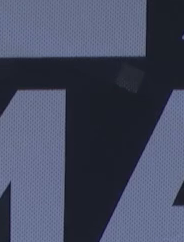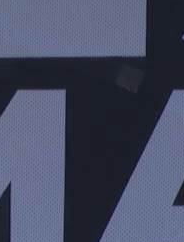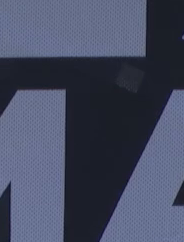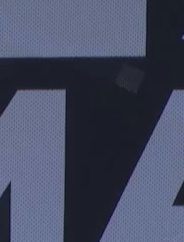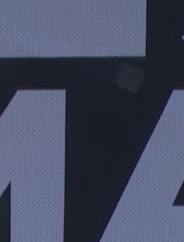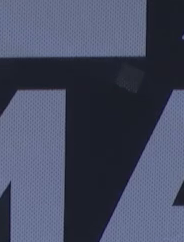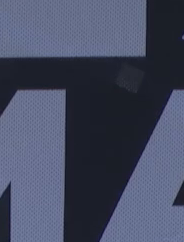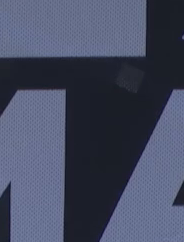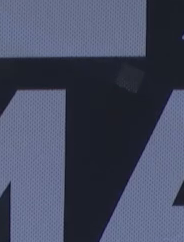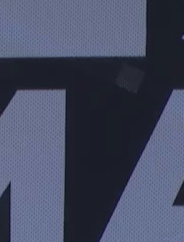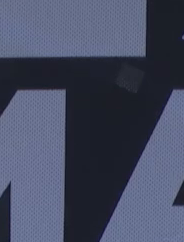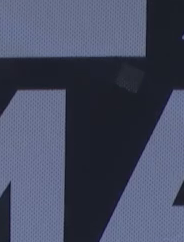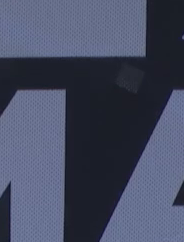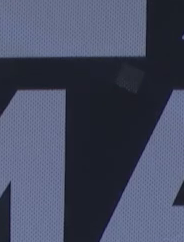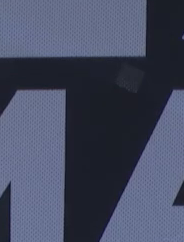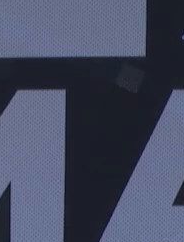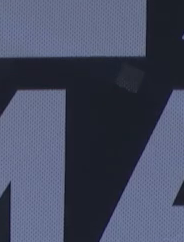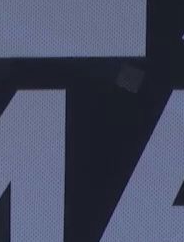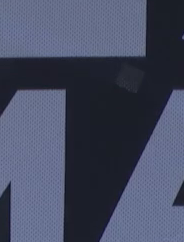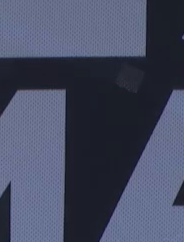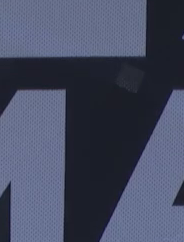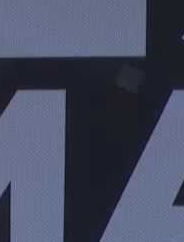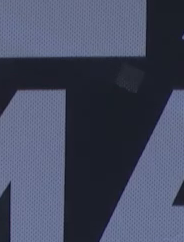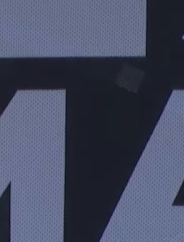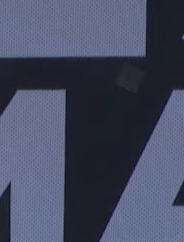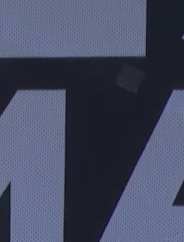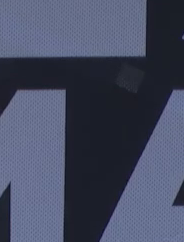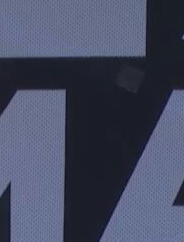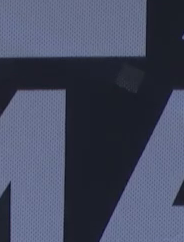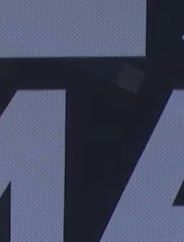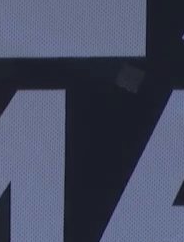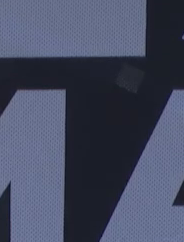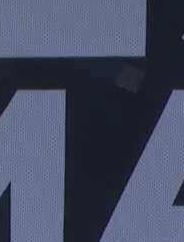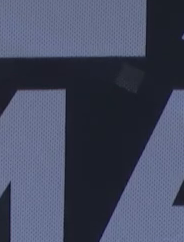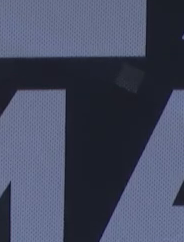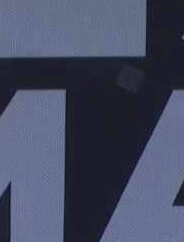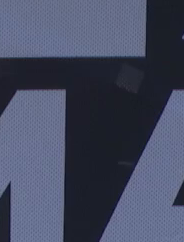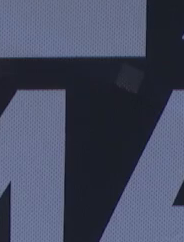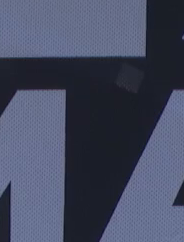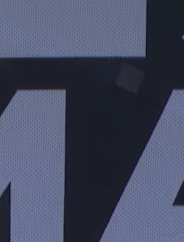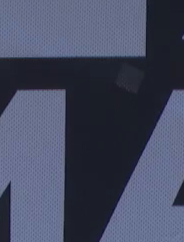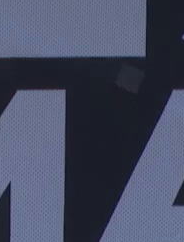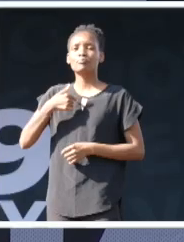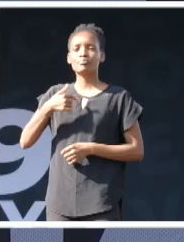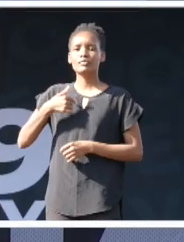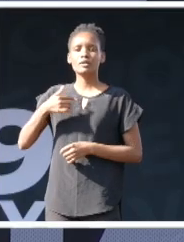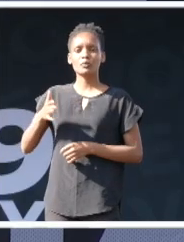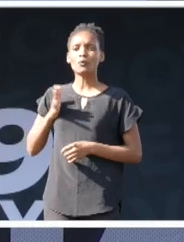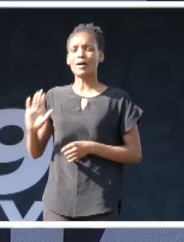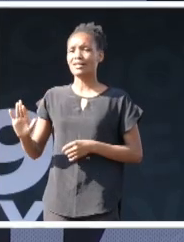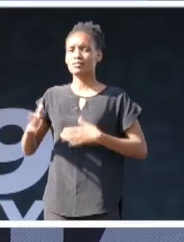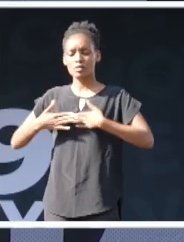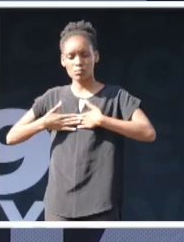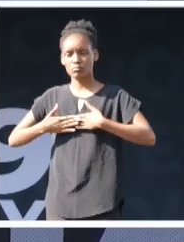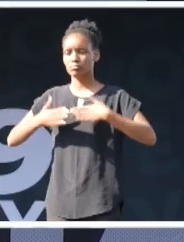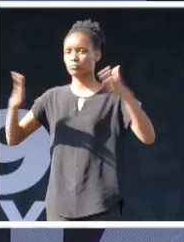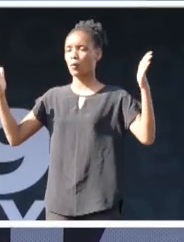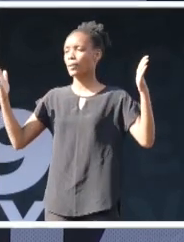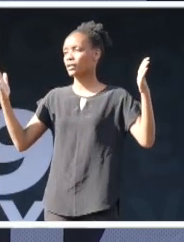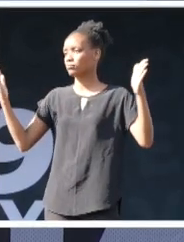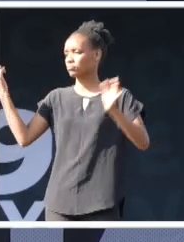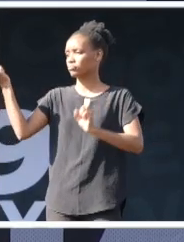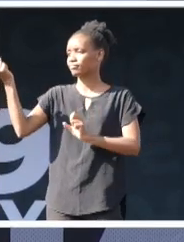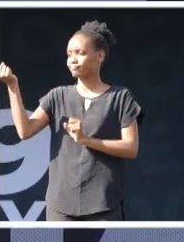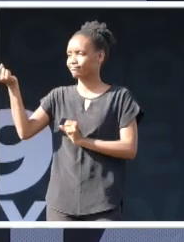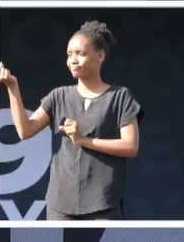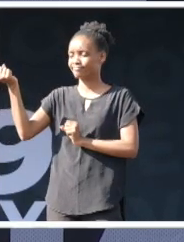Africa. So I want to say, and I want to speak as open as possible so that people